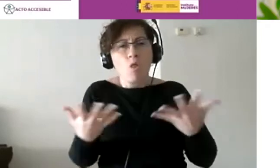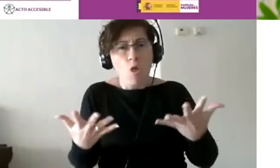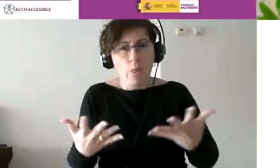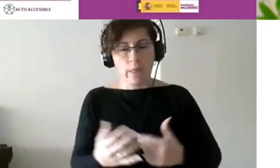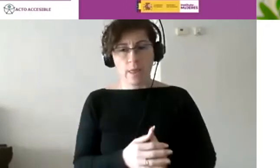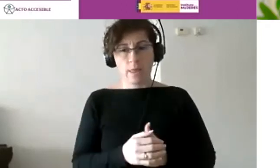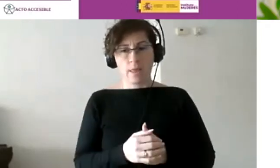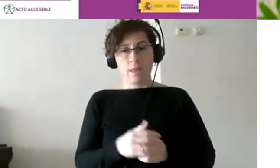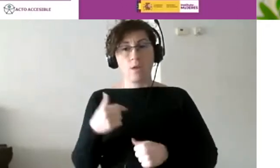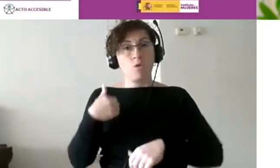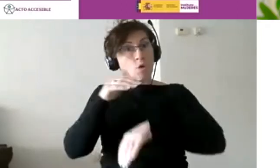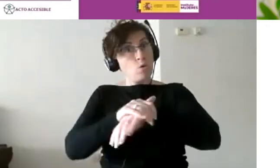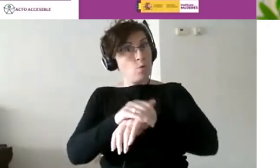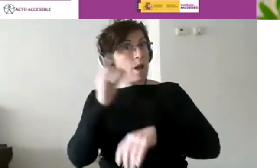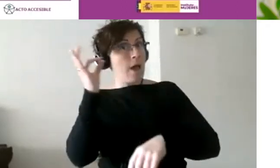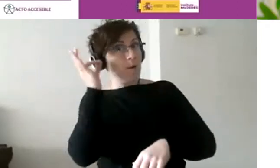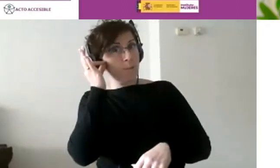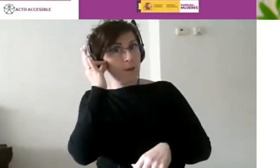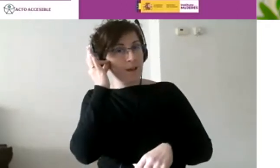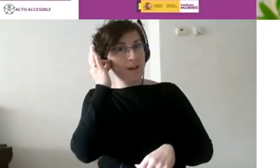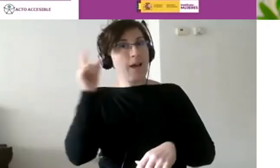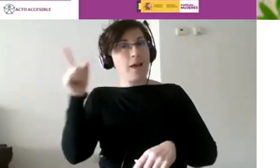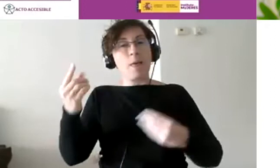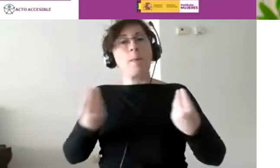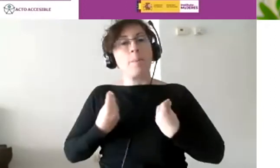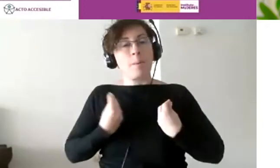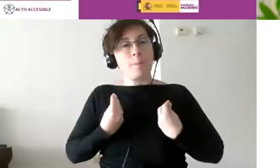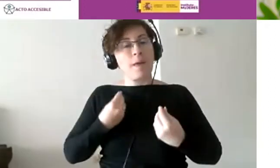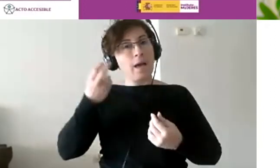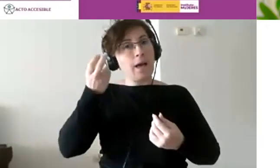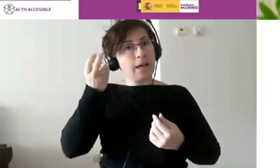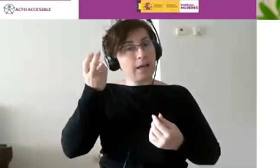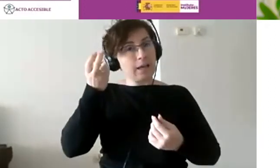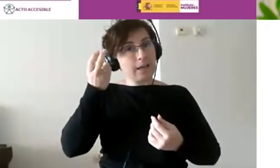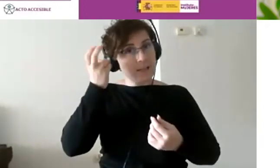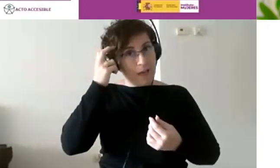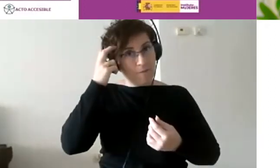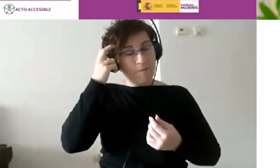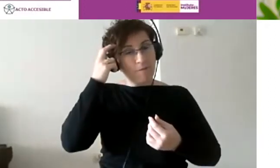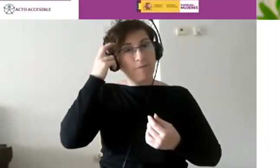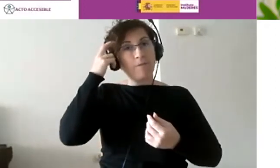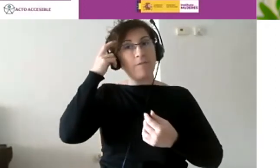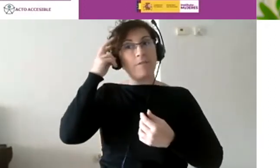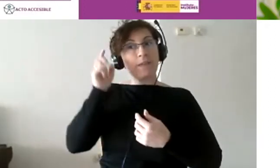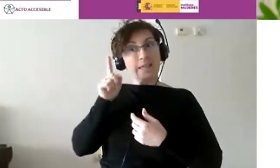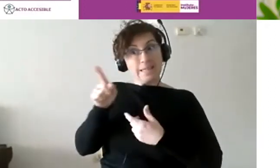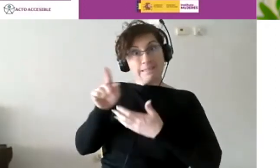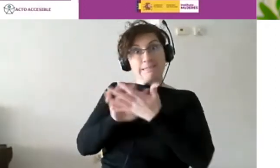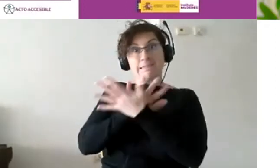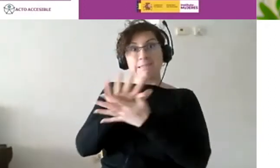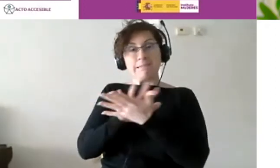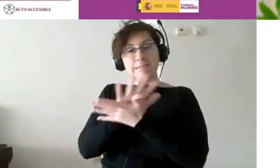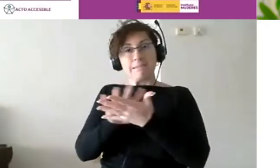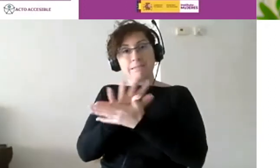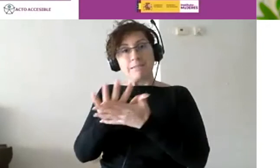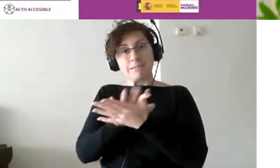in Kiev before, and we had some chats with her sometimes. But one day, when I just sitting in my